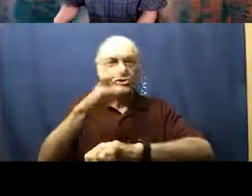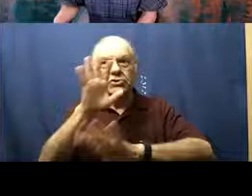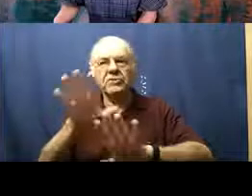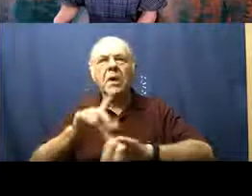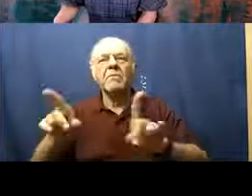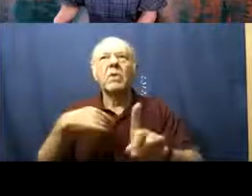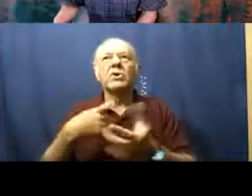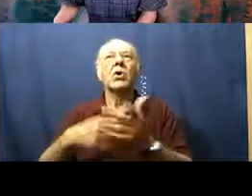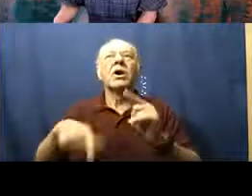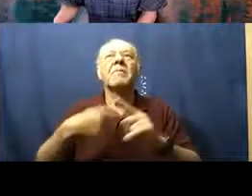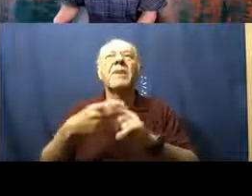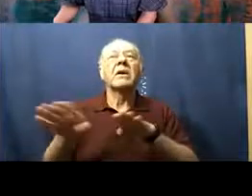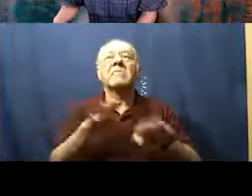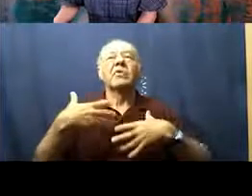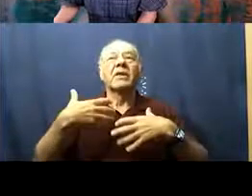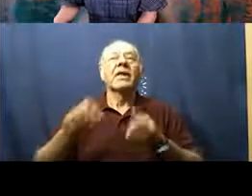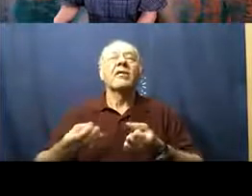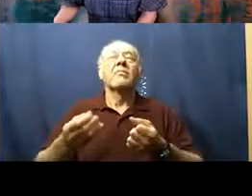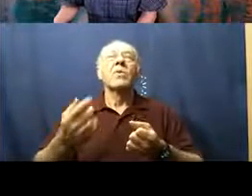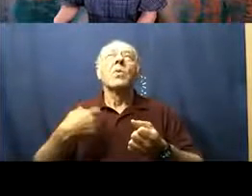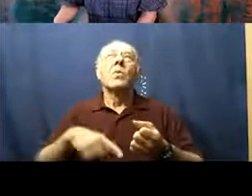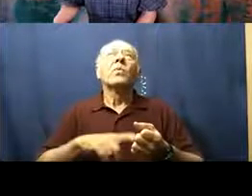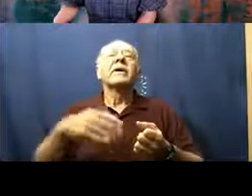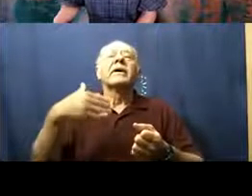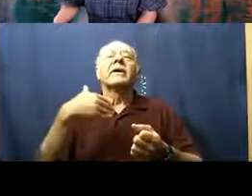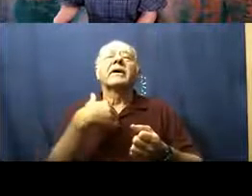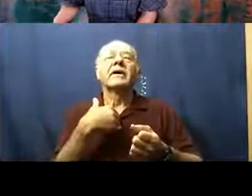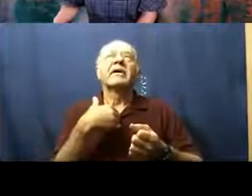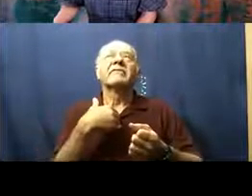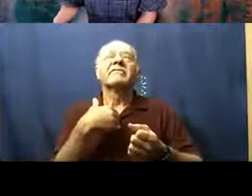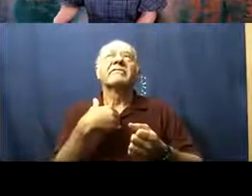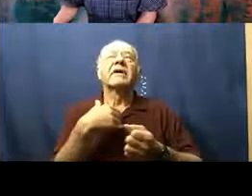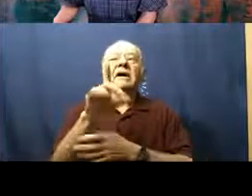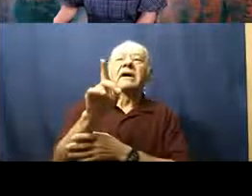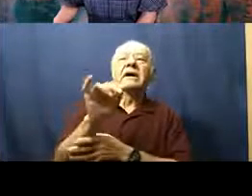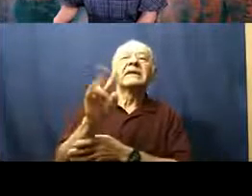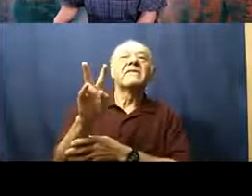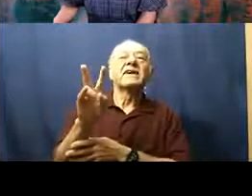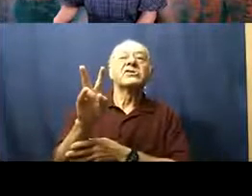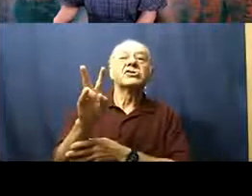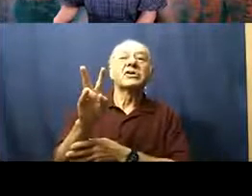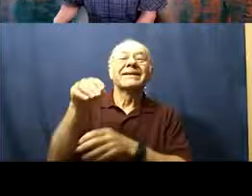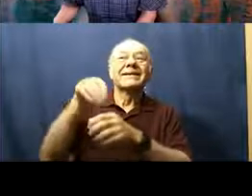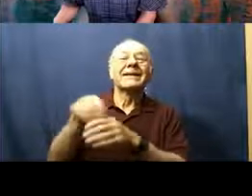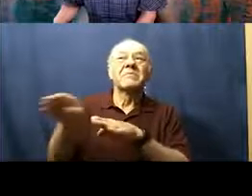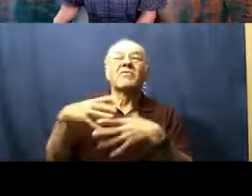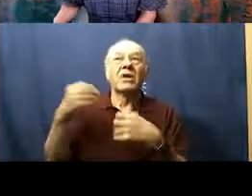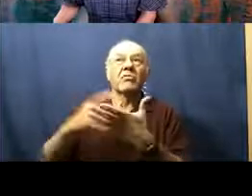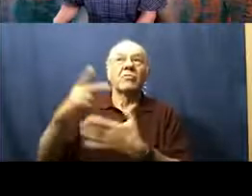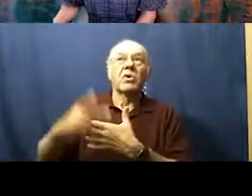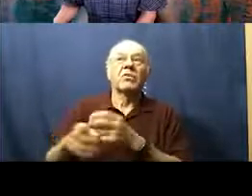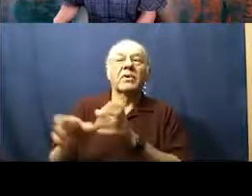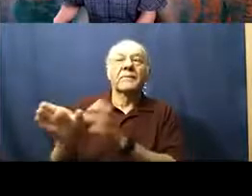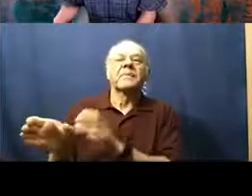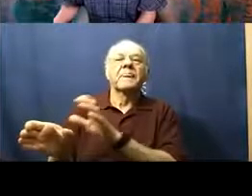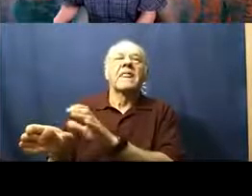talk about behavioral health, we have a division today in our behavioral health program